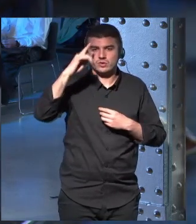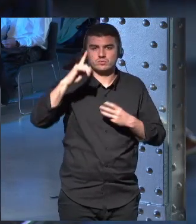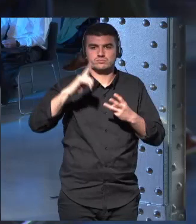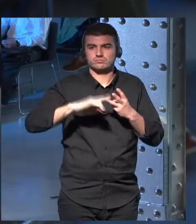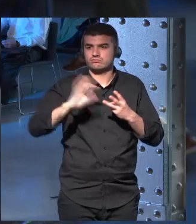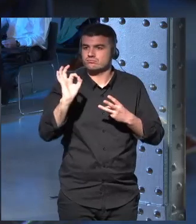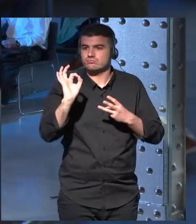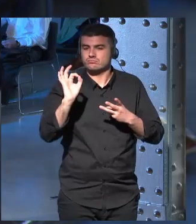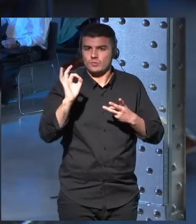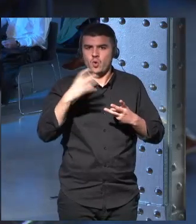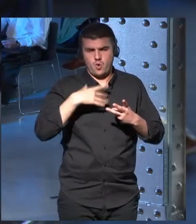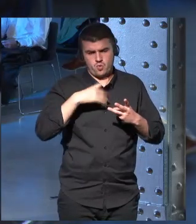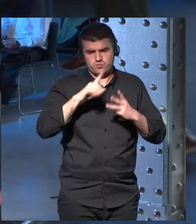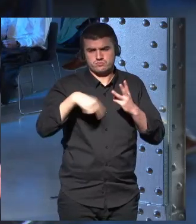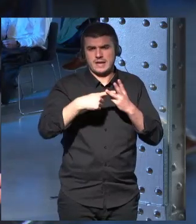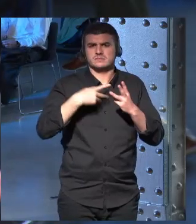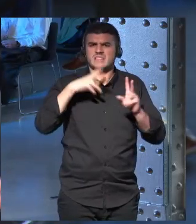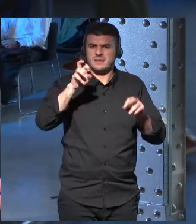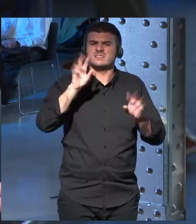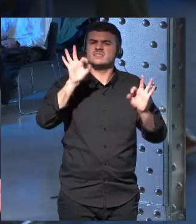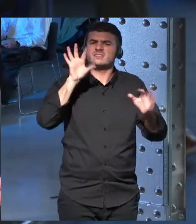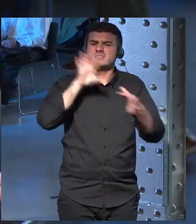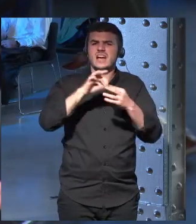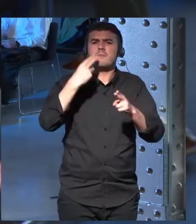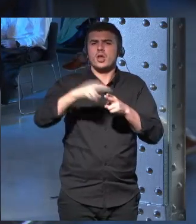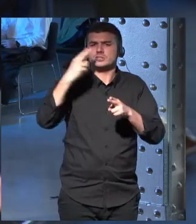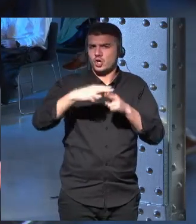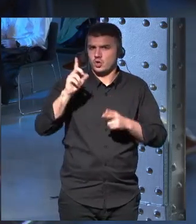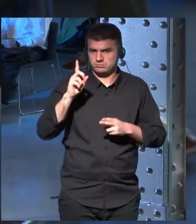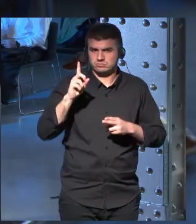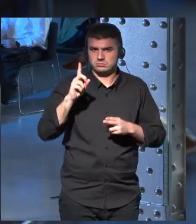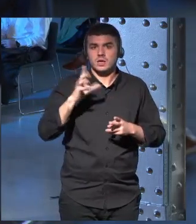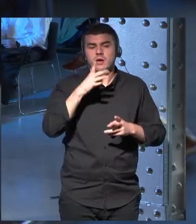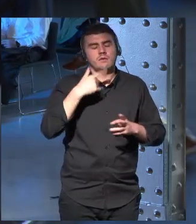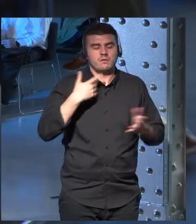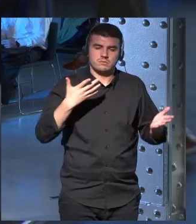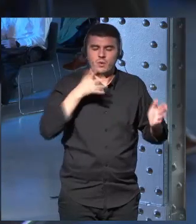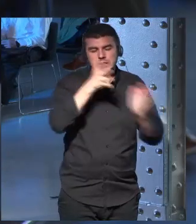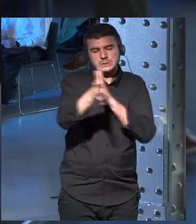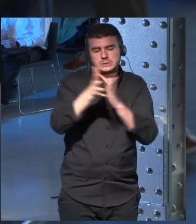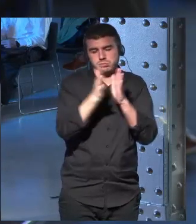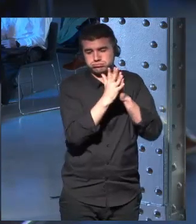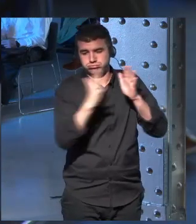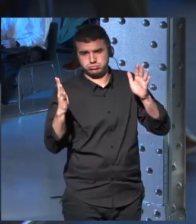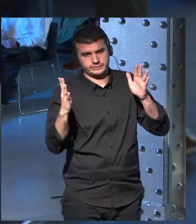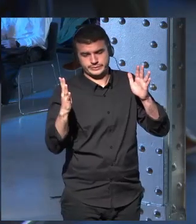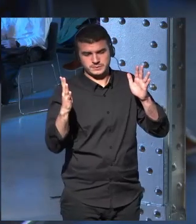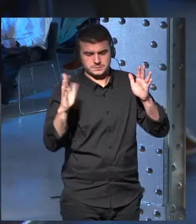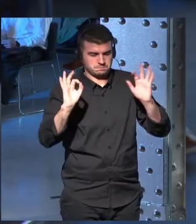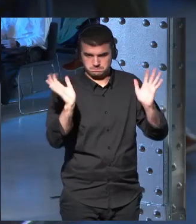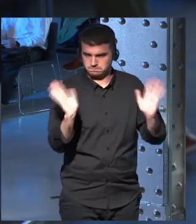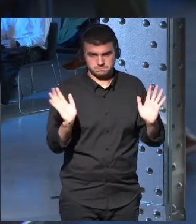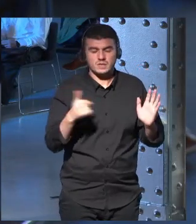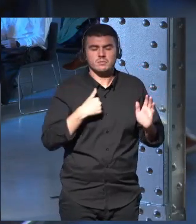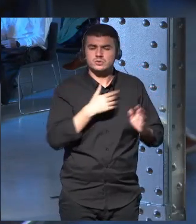at a political level too, and it would take a long time to go into all of that, but let me just try to respond to the question of